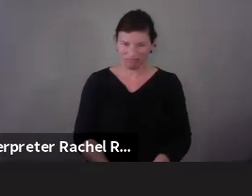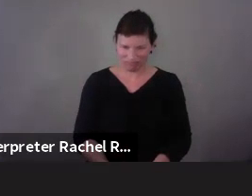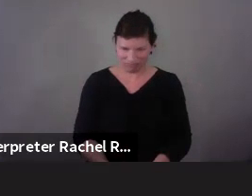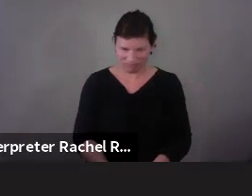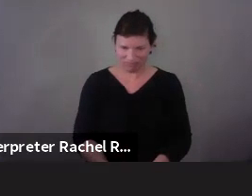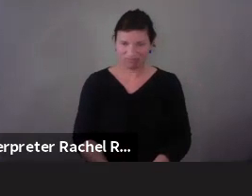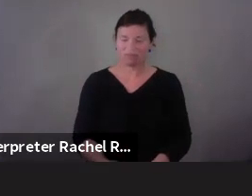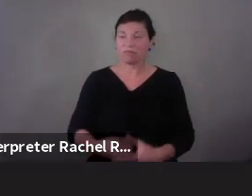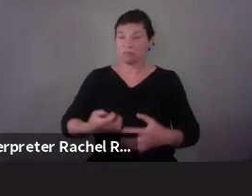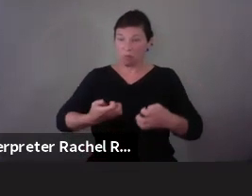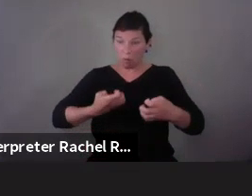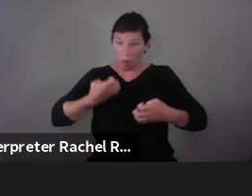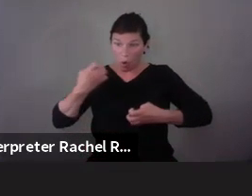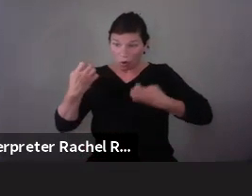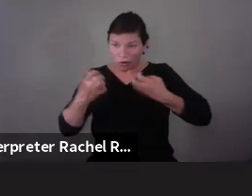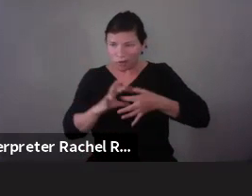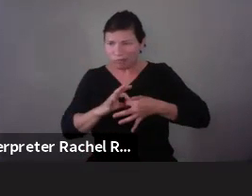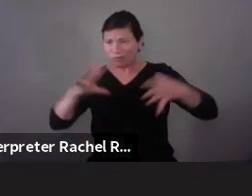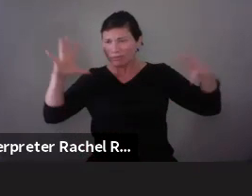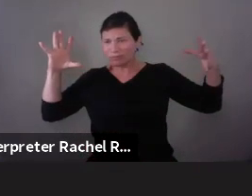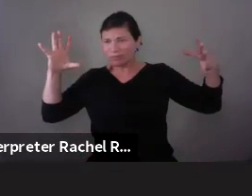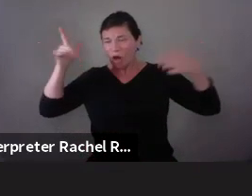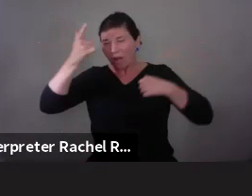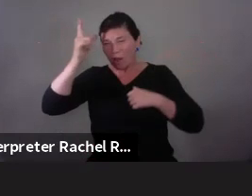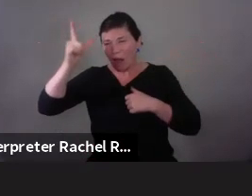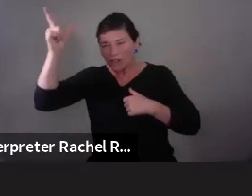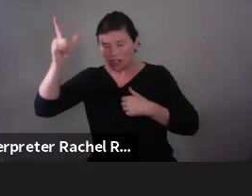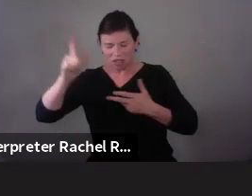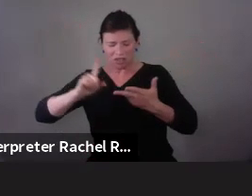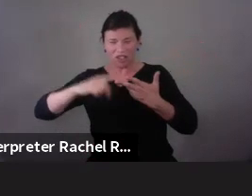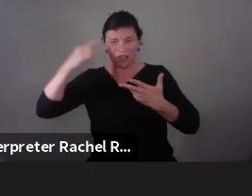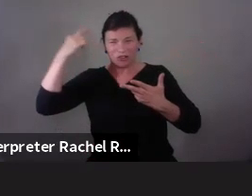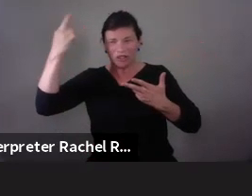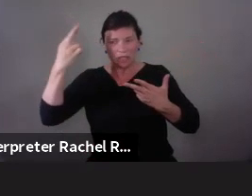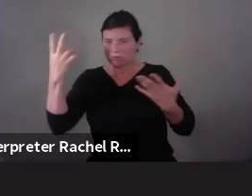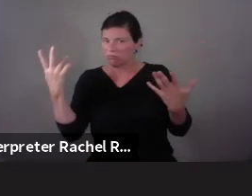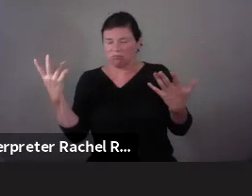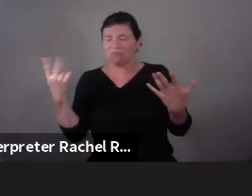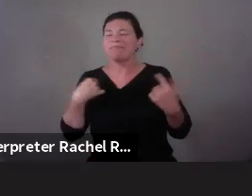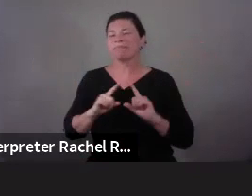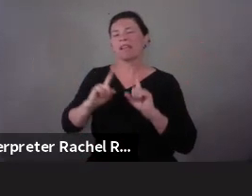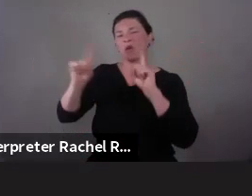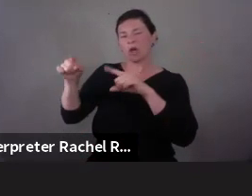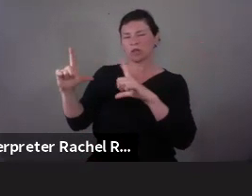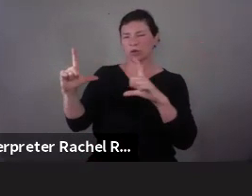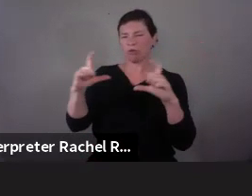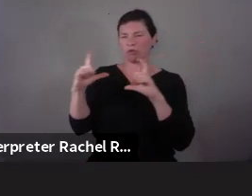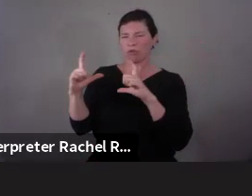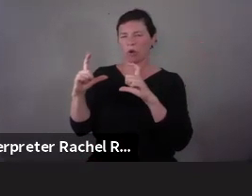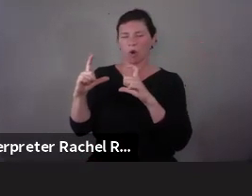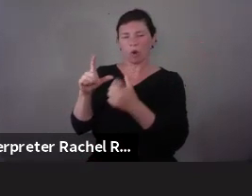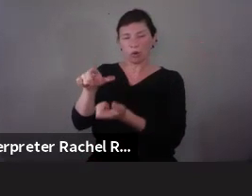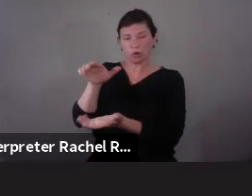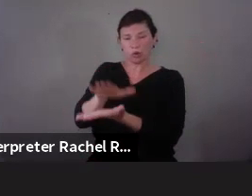with emotions and logic, reason, I went into public school as a